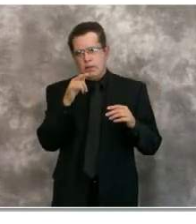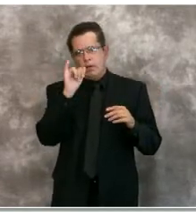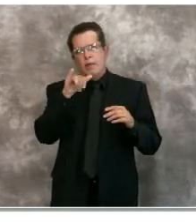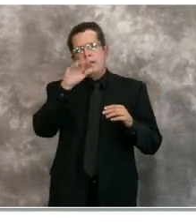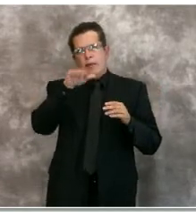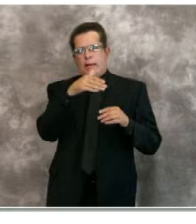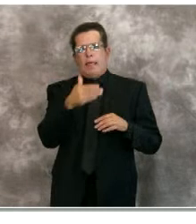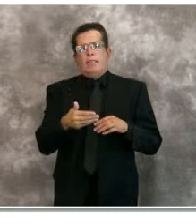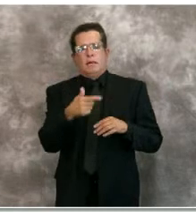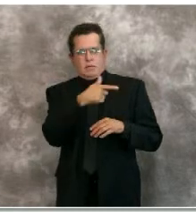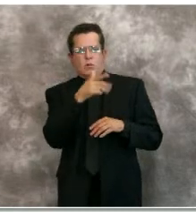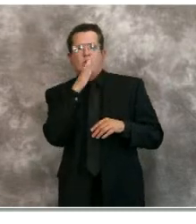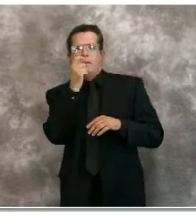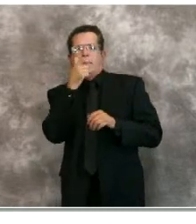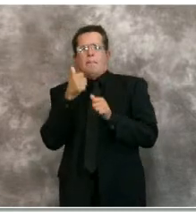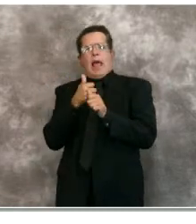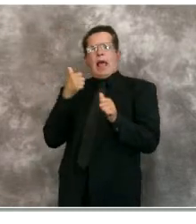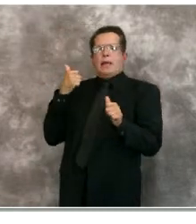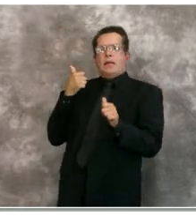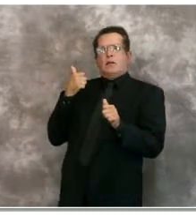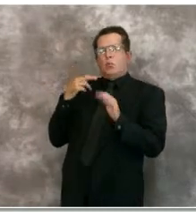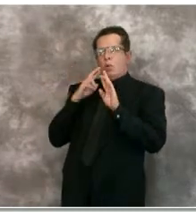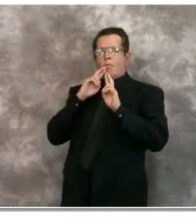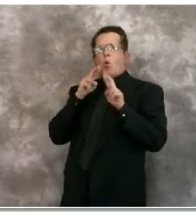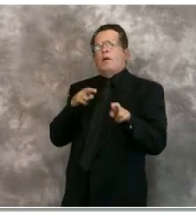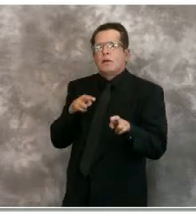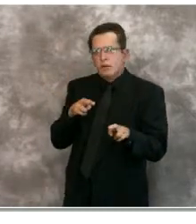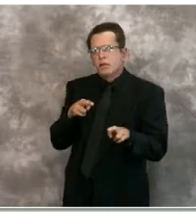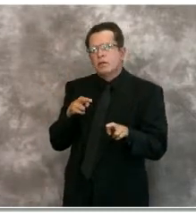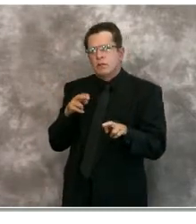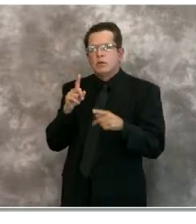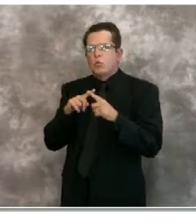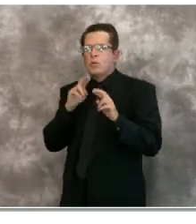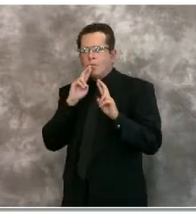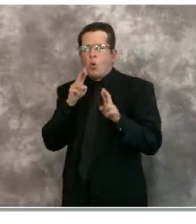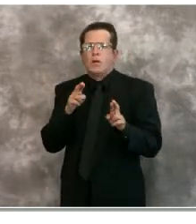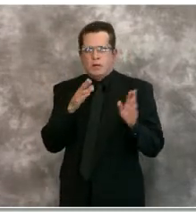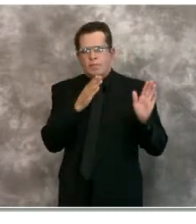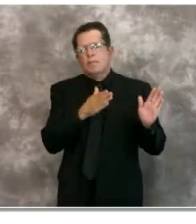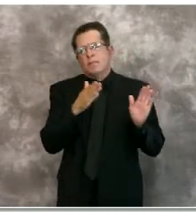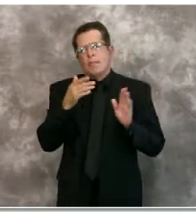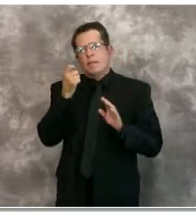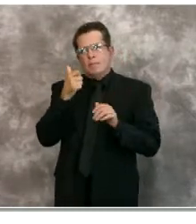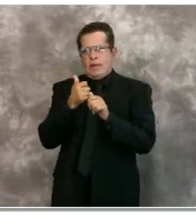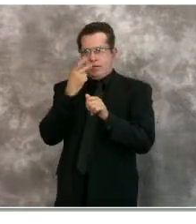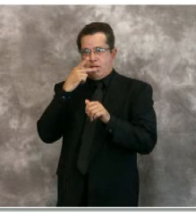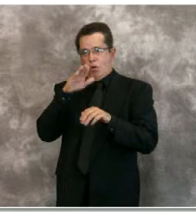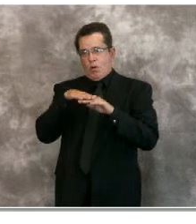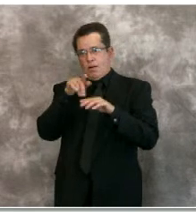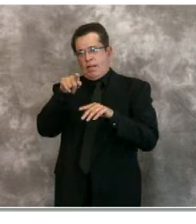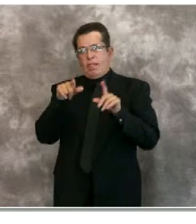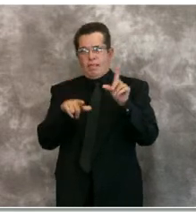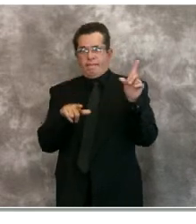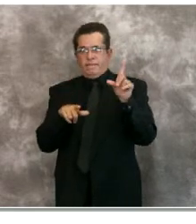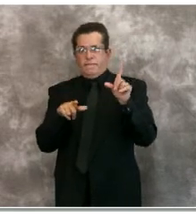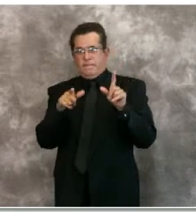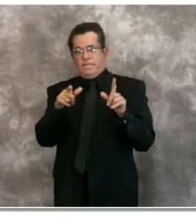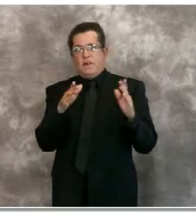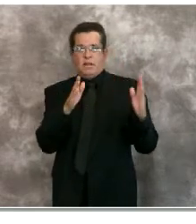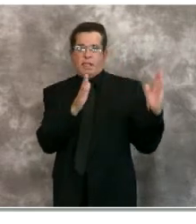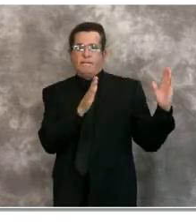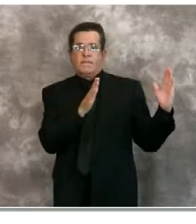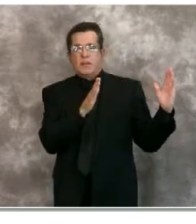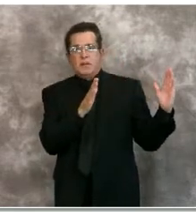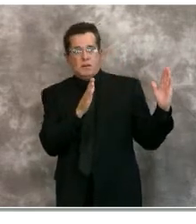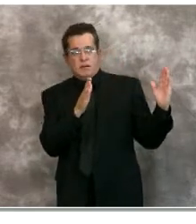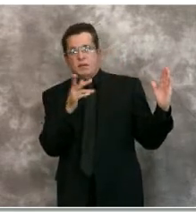lag behind the number of cases and the number of hospitalizations. So if you looked at this left side, you might